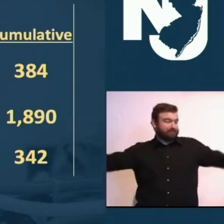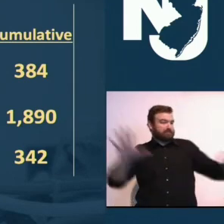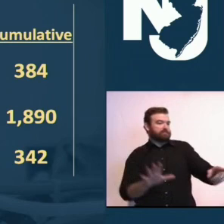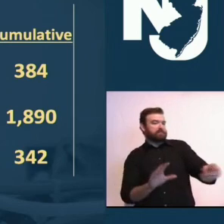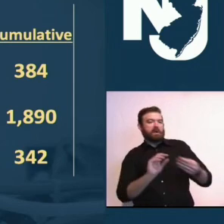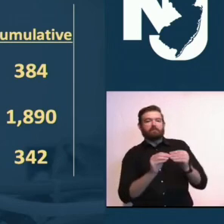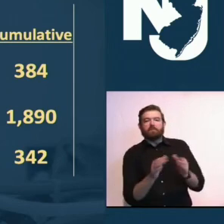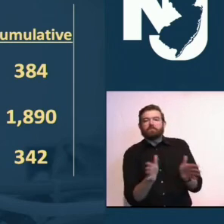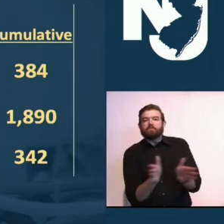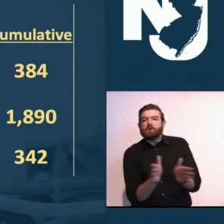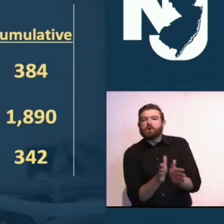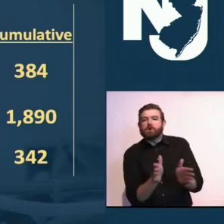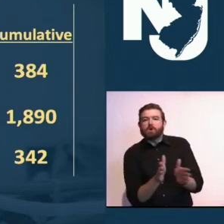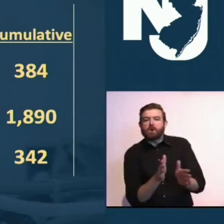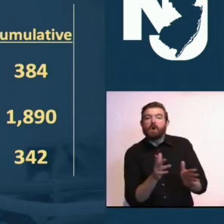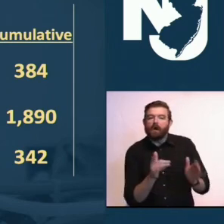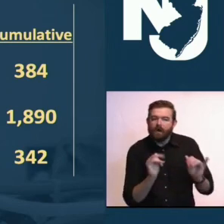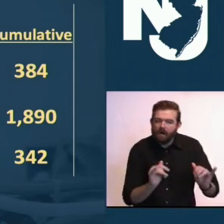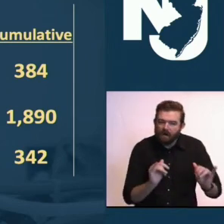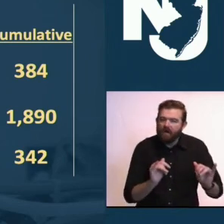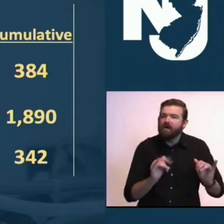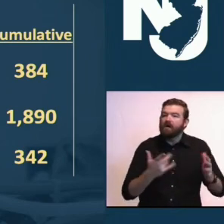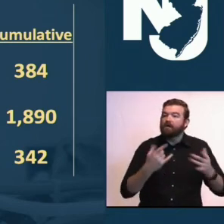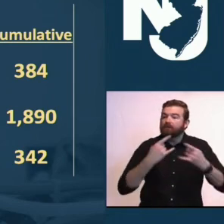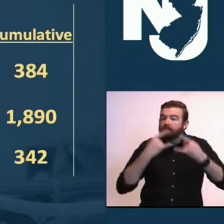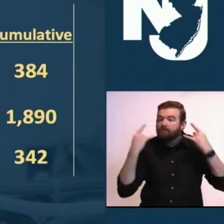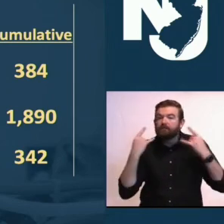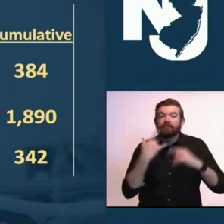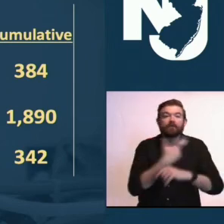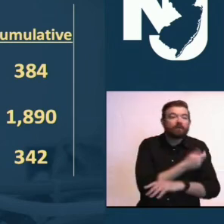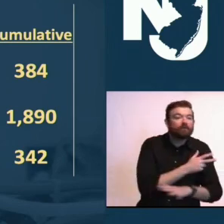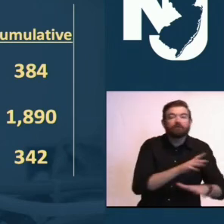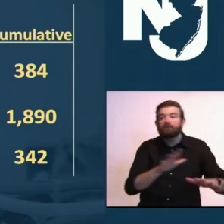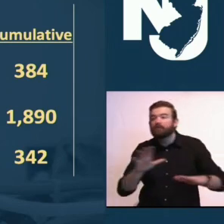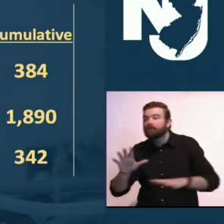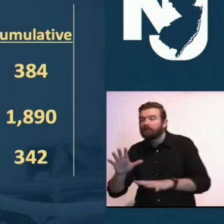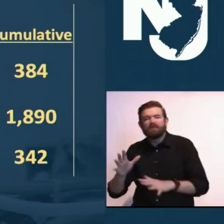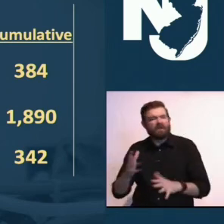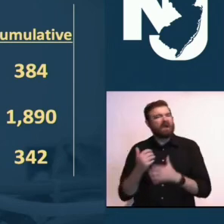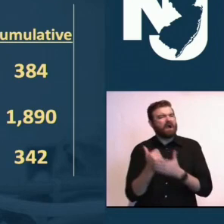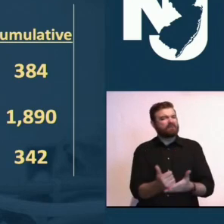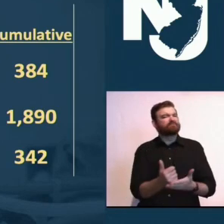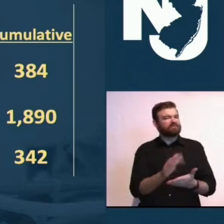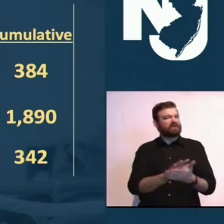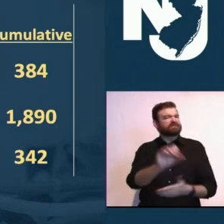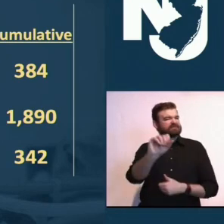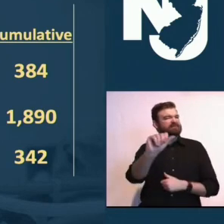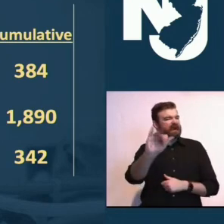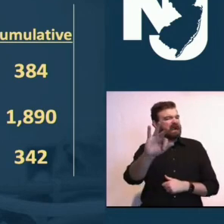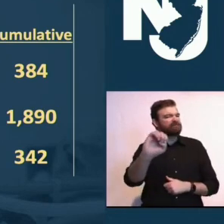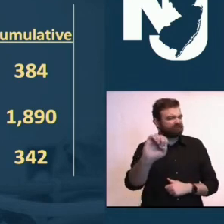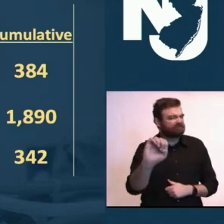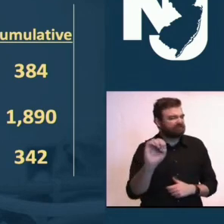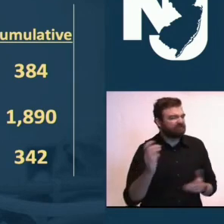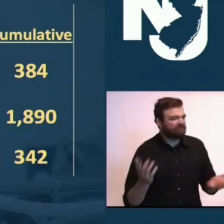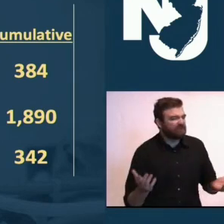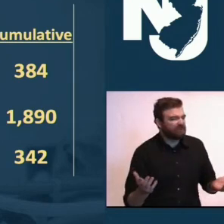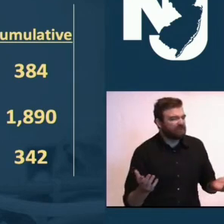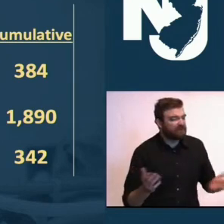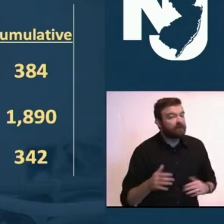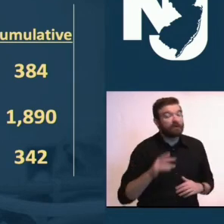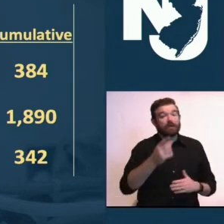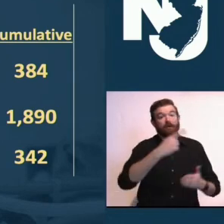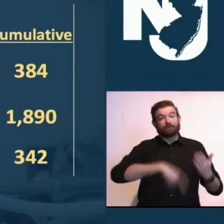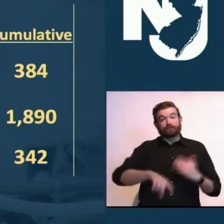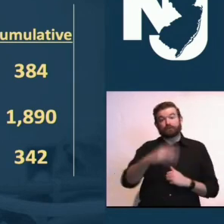our schools. I think, Judy, when we gather next Wednesday, we've got a holiday on Monday, so next Wednesday, and we look back at the first week back